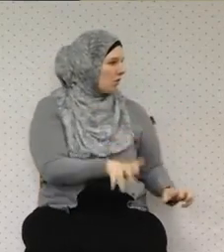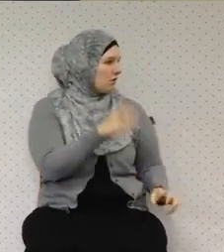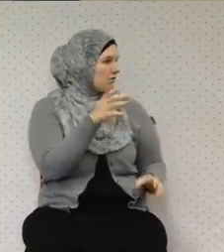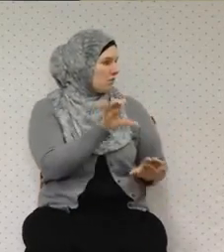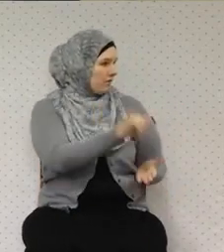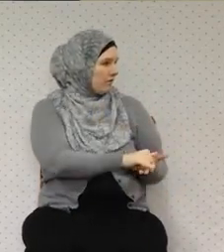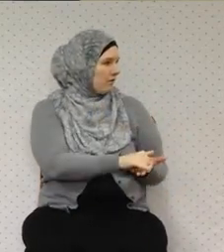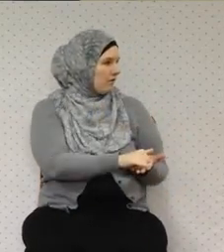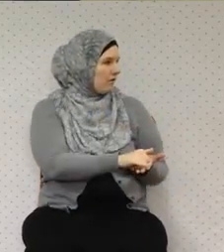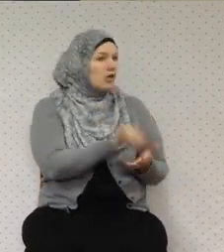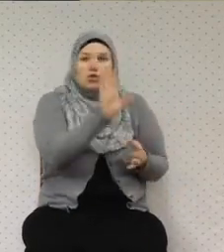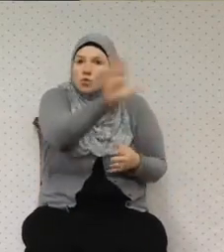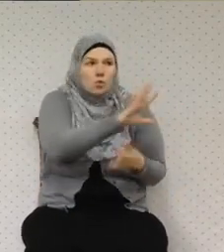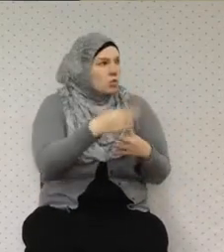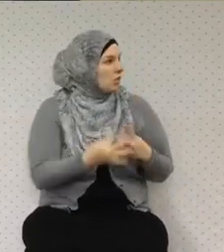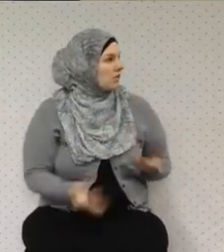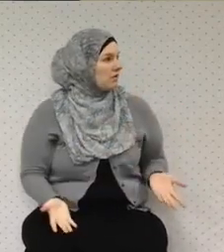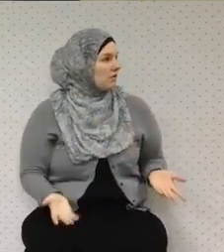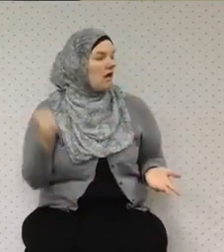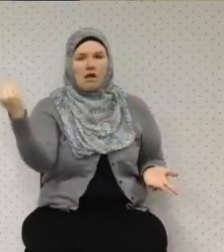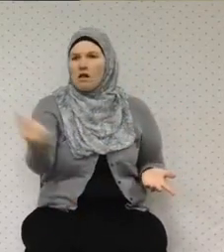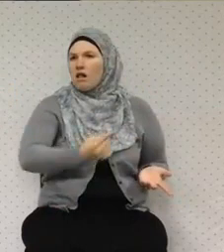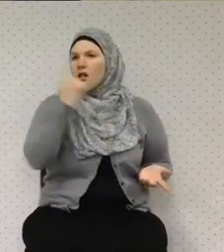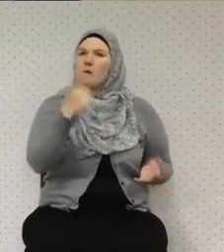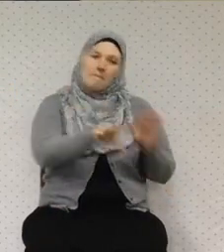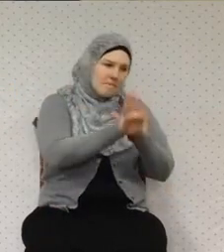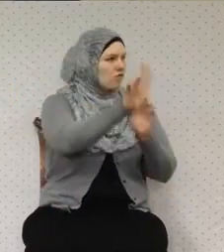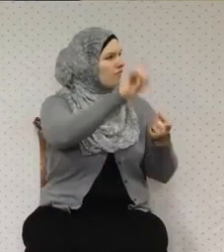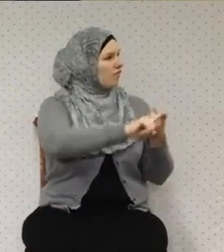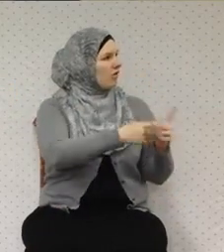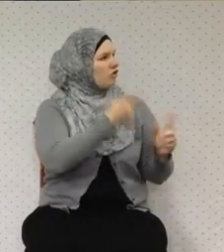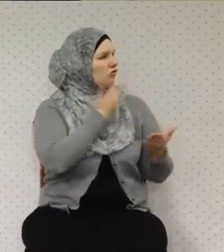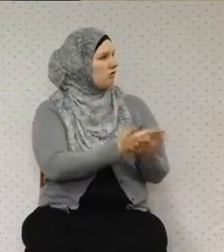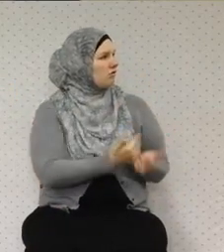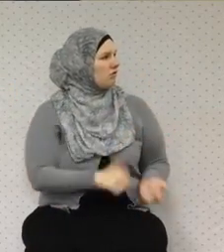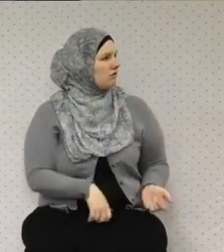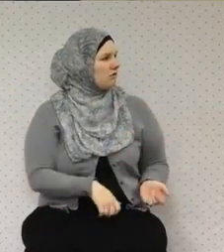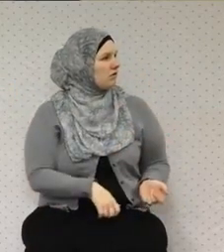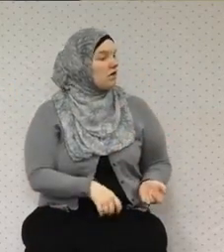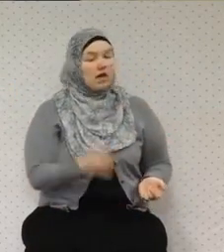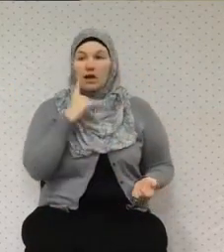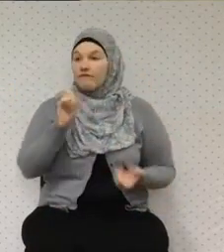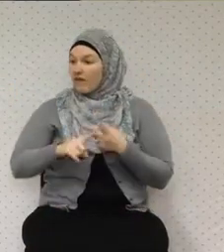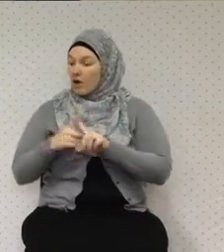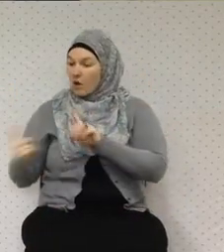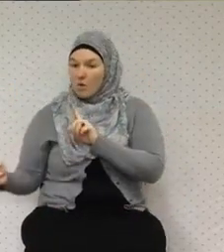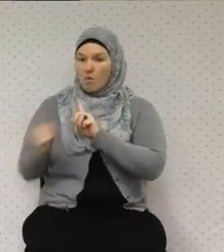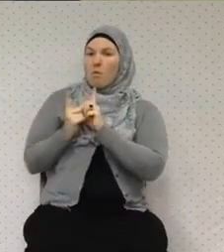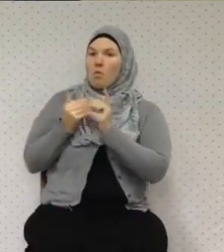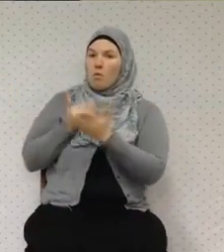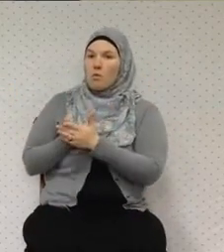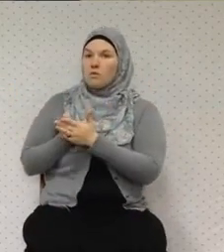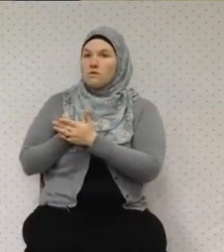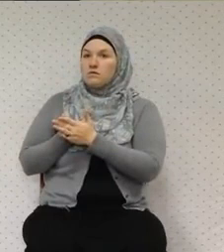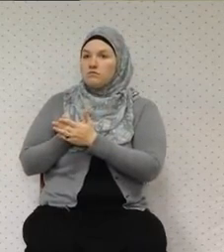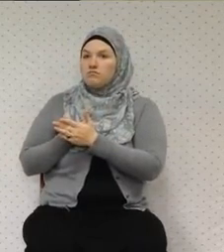go. It's a choice always how to pick your friends. You can get somebody closer to you and you